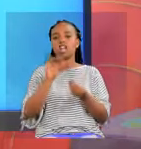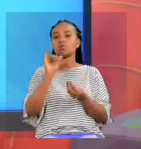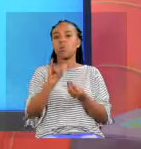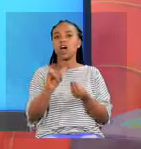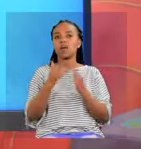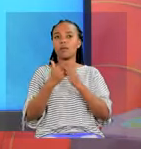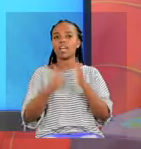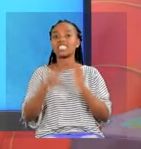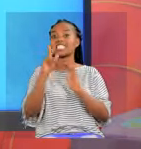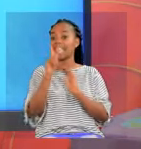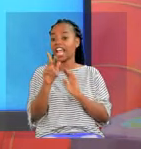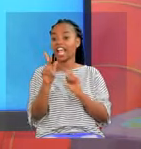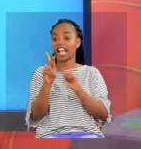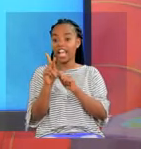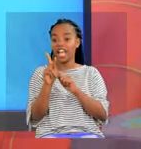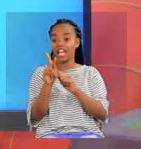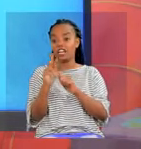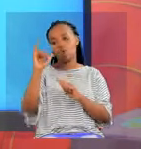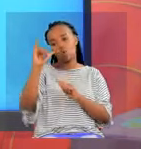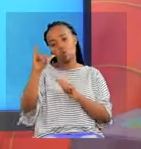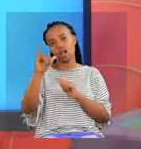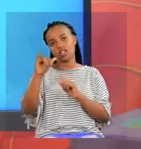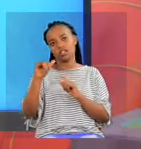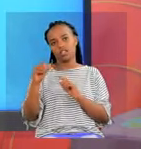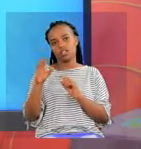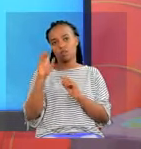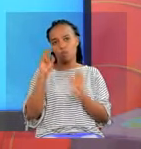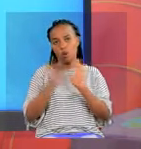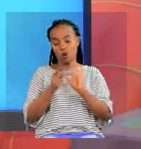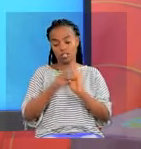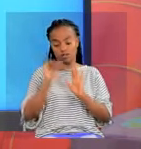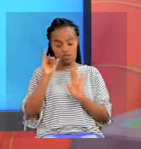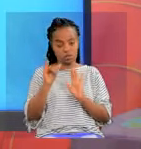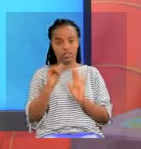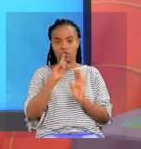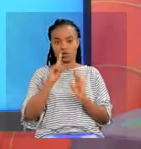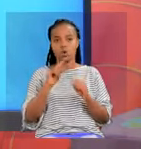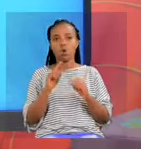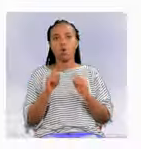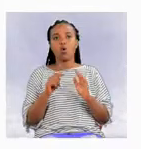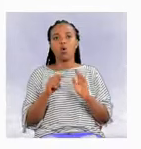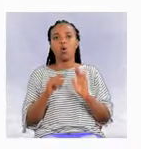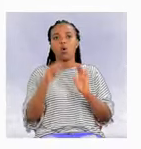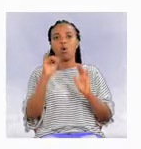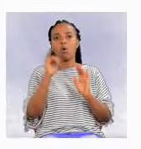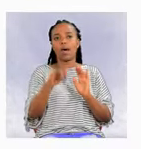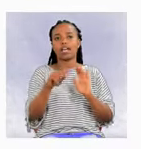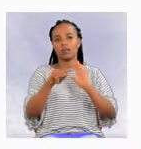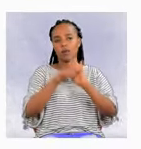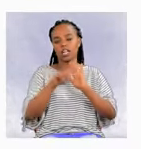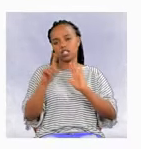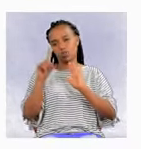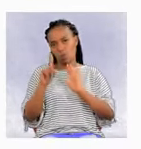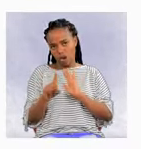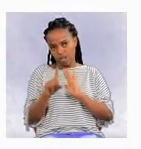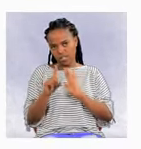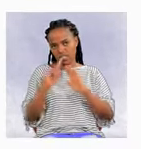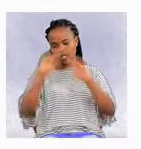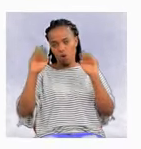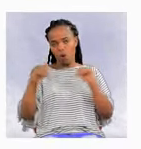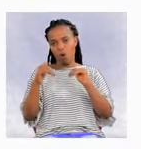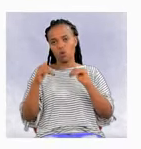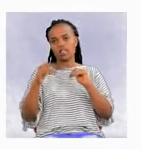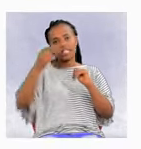of the center, y coordinate of center, it is 1. So y minus 1 is this, y minus 1, so whole